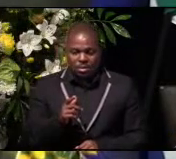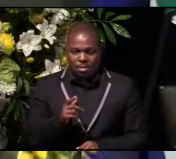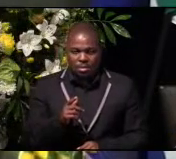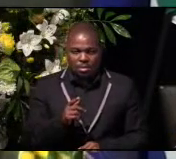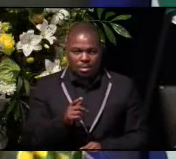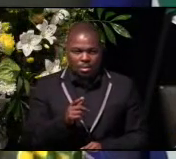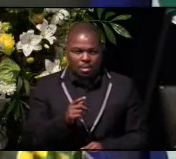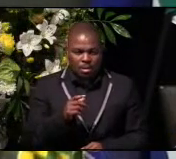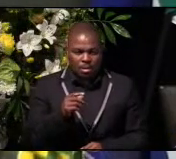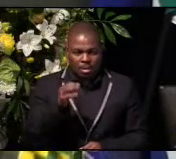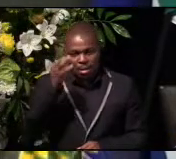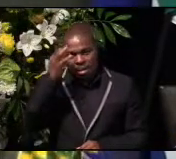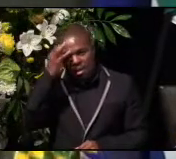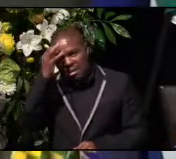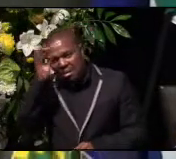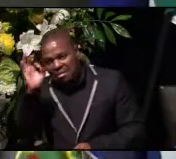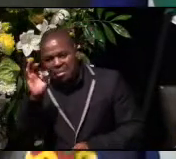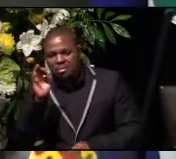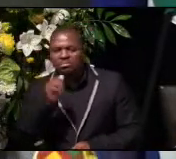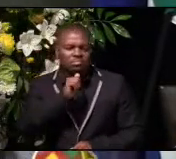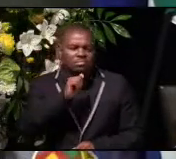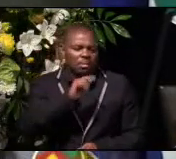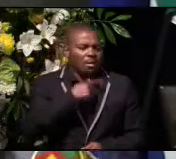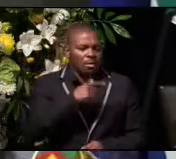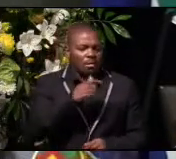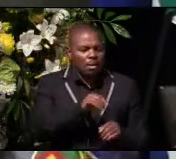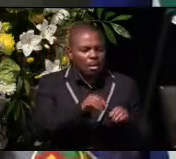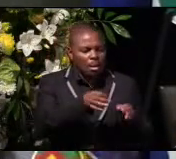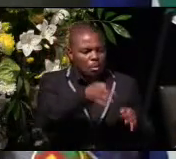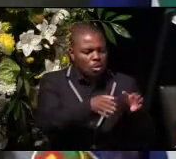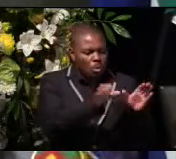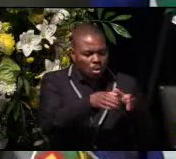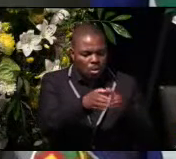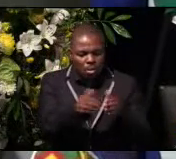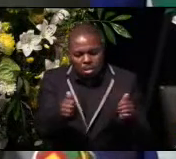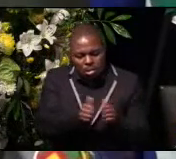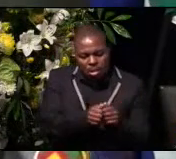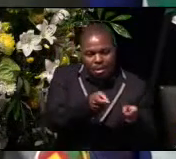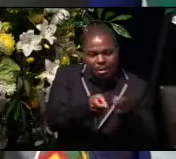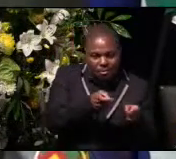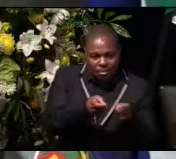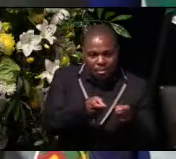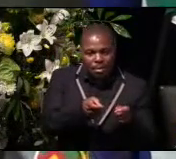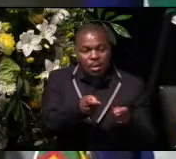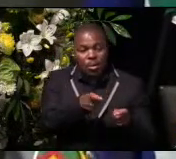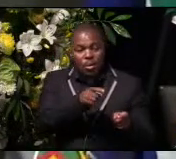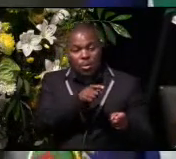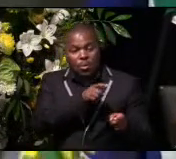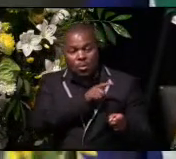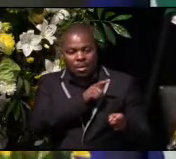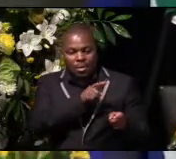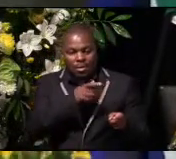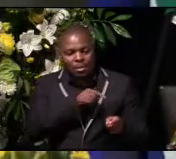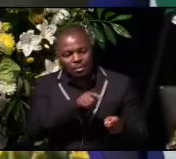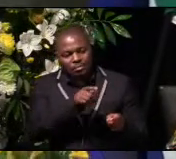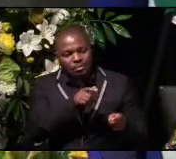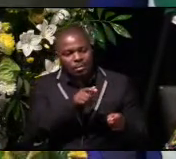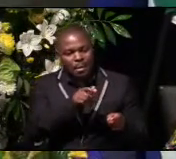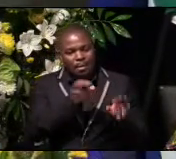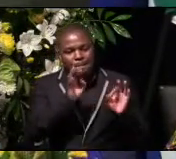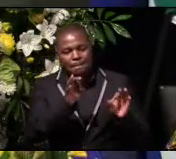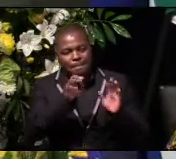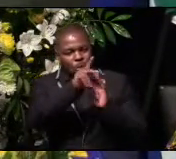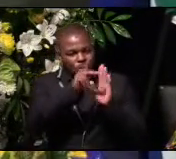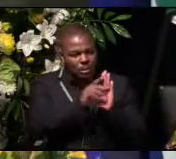is governments whether they are Coalition governments or not which are informed and motivated by sound policy public